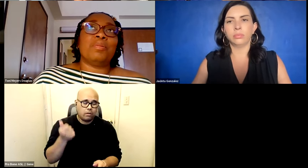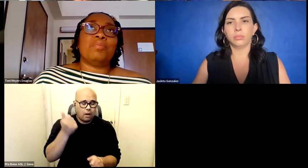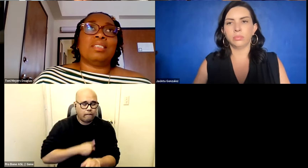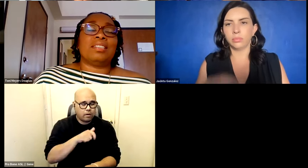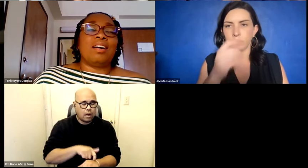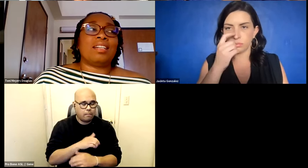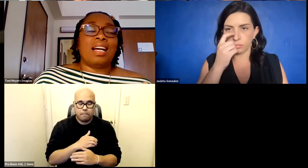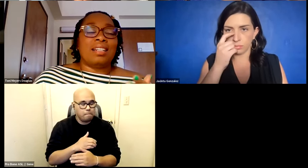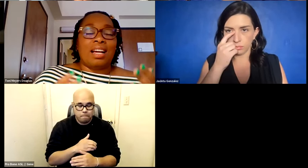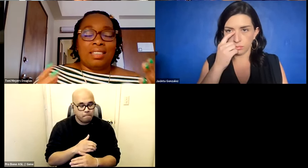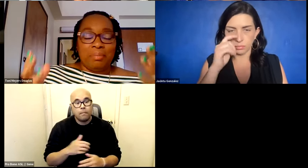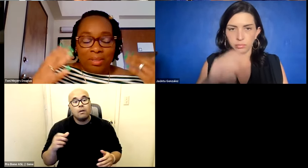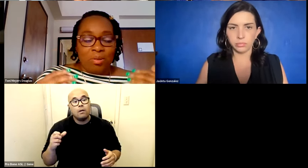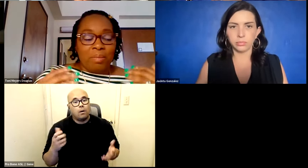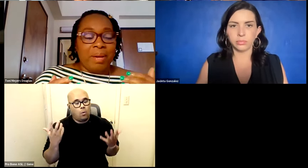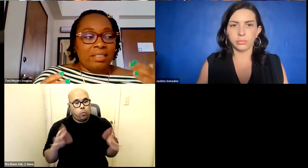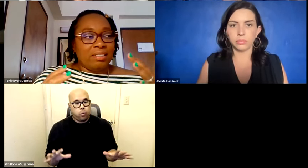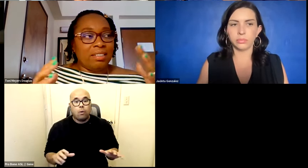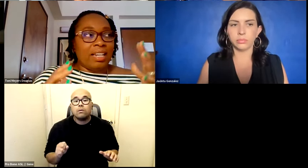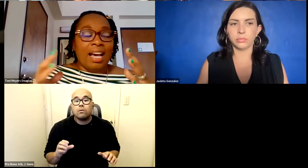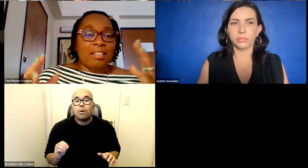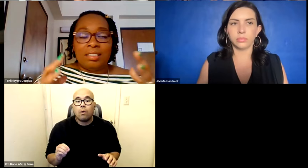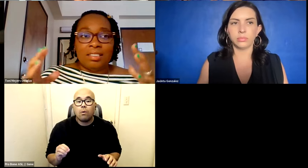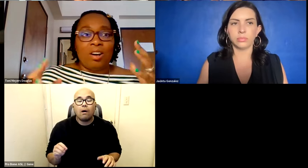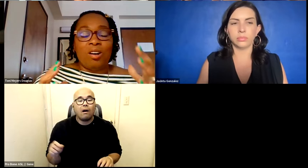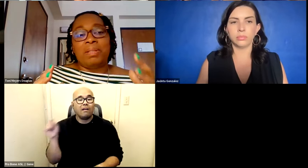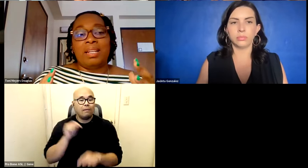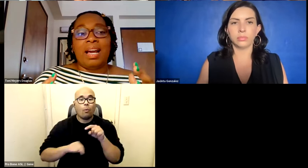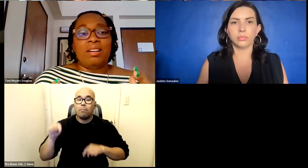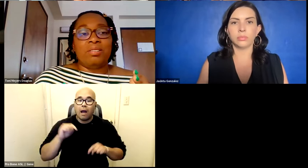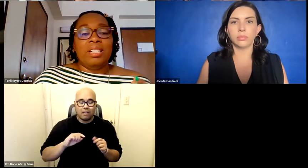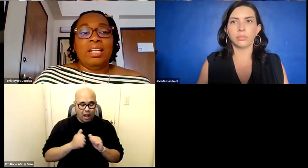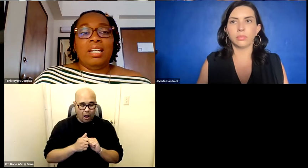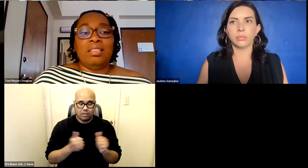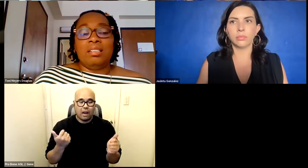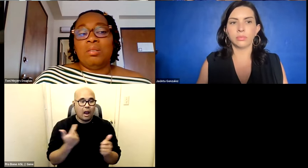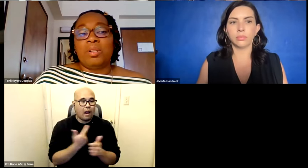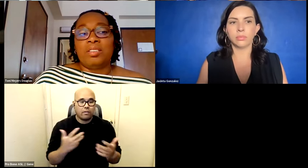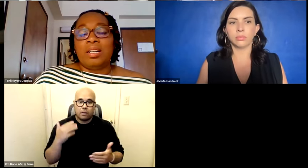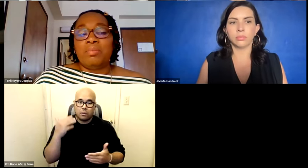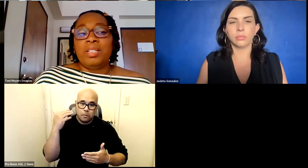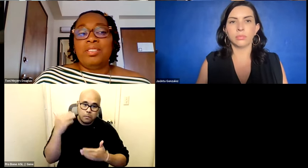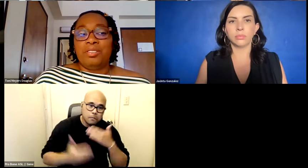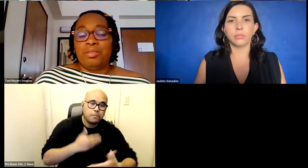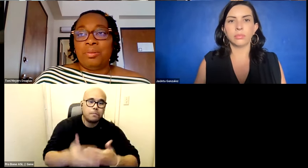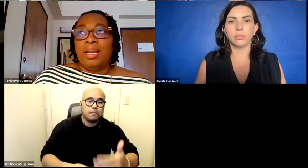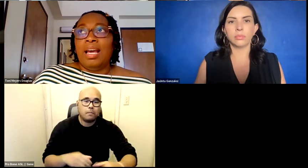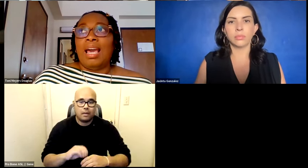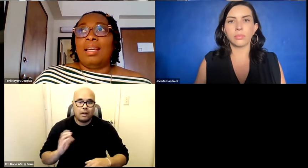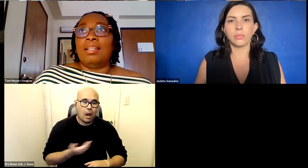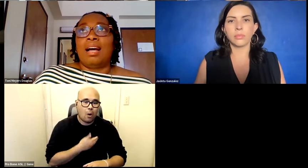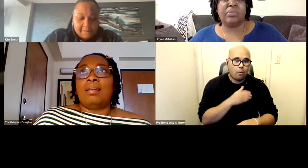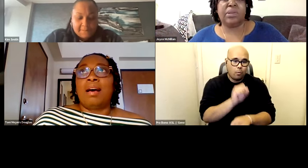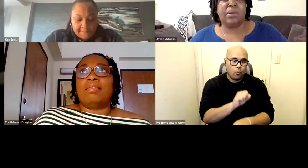as everyone was talking i i keep going back to like how does this all play out in in the work that we do